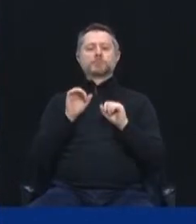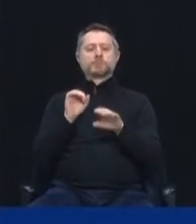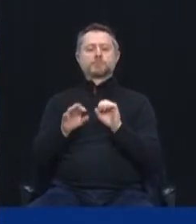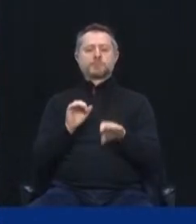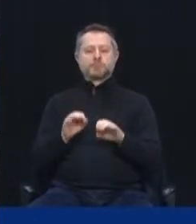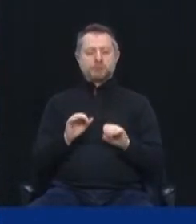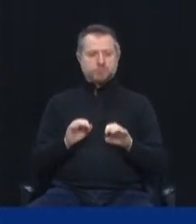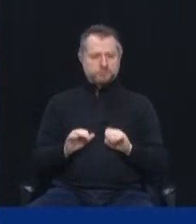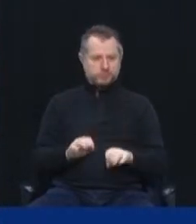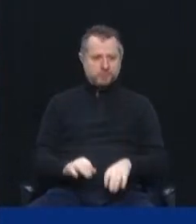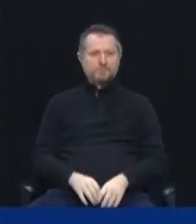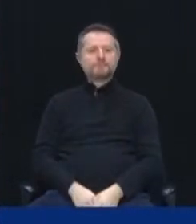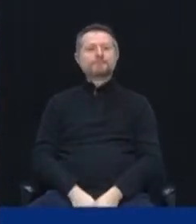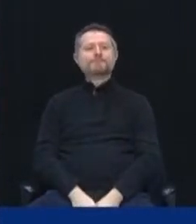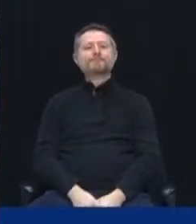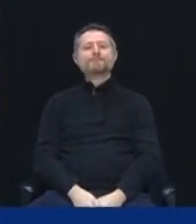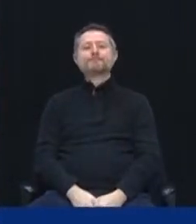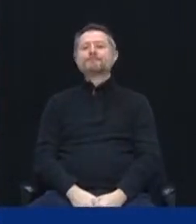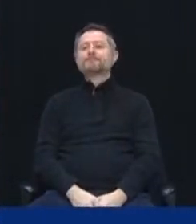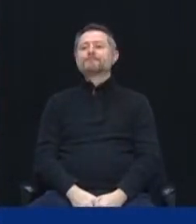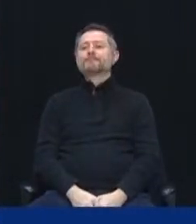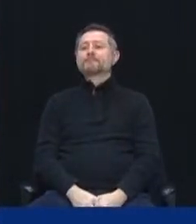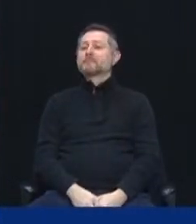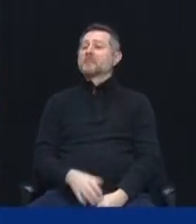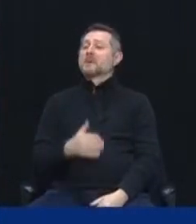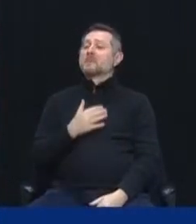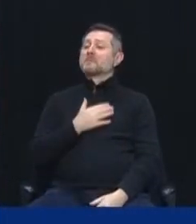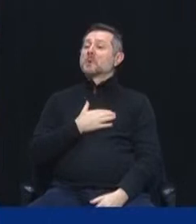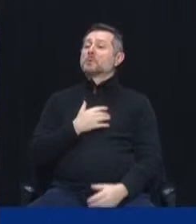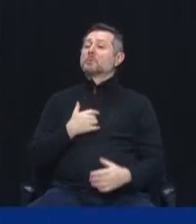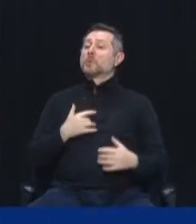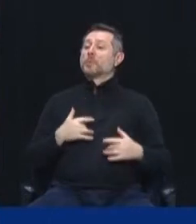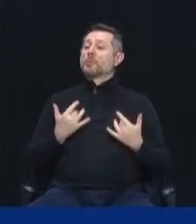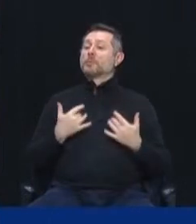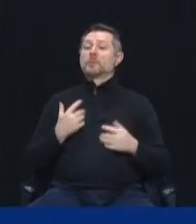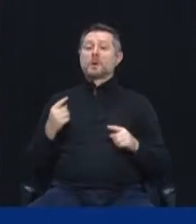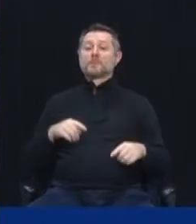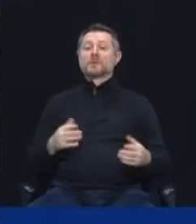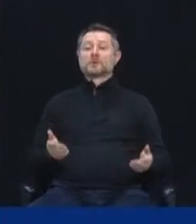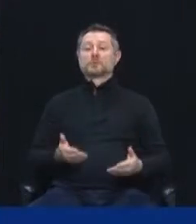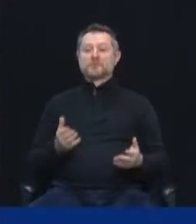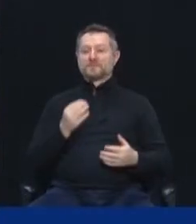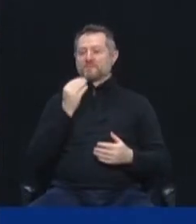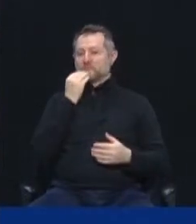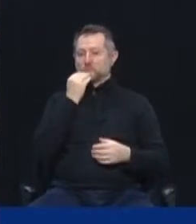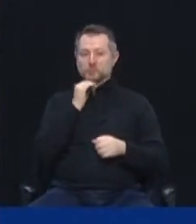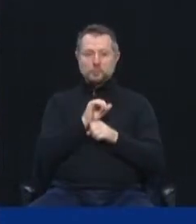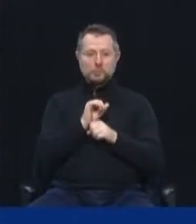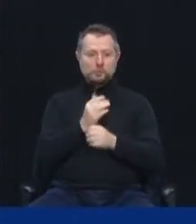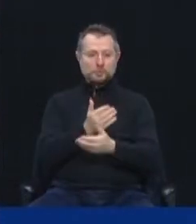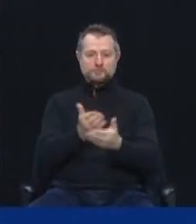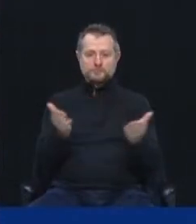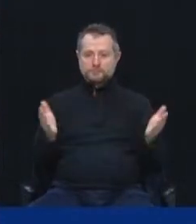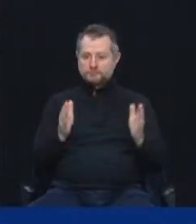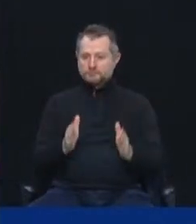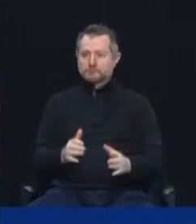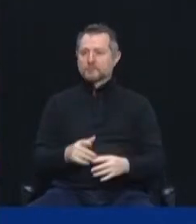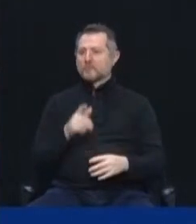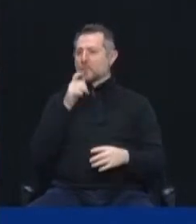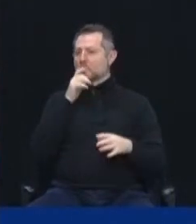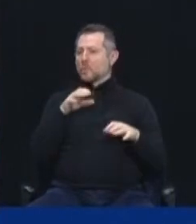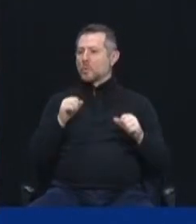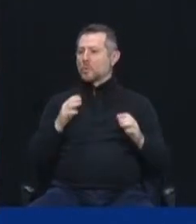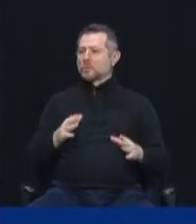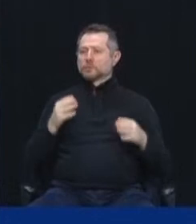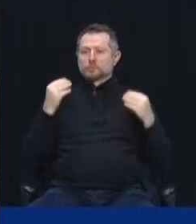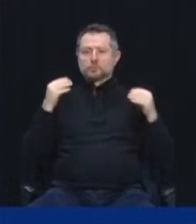First, it's a pleasure to be with food workers and bodega owners.